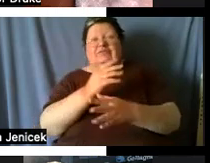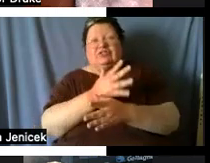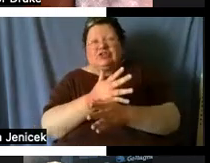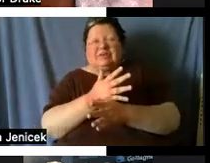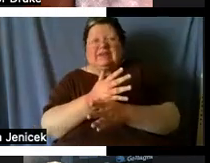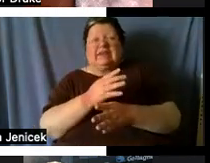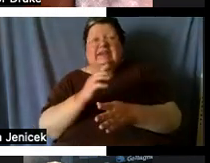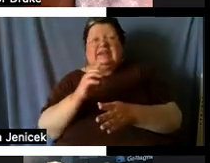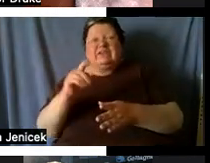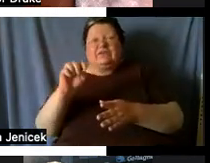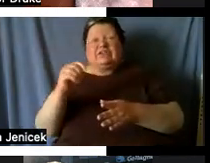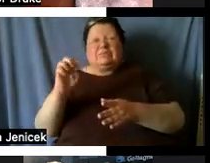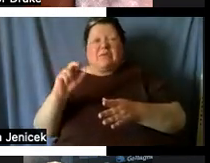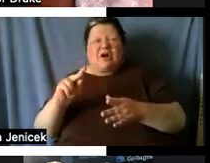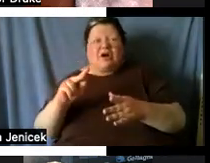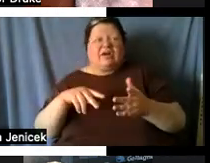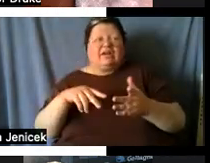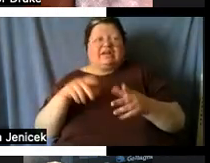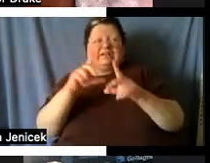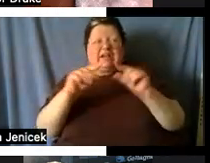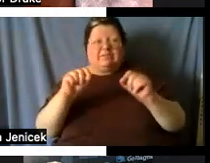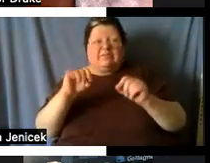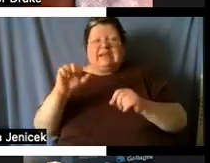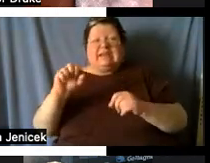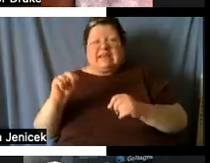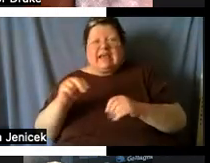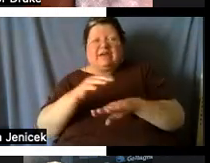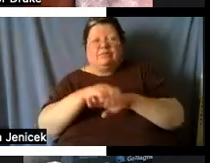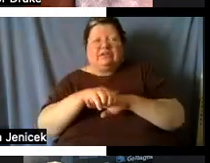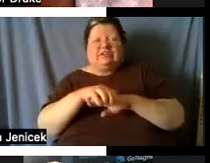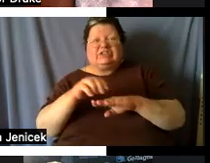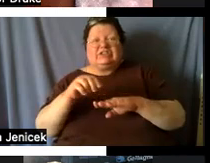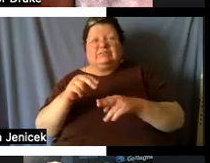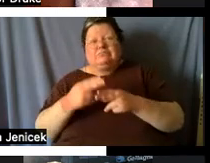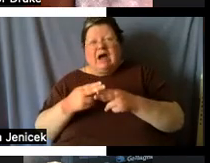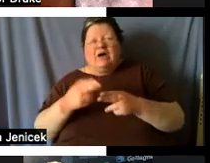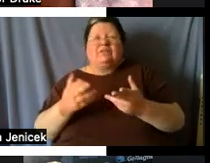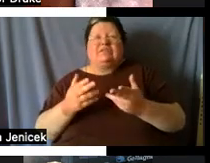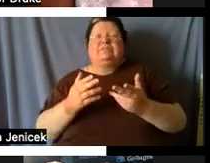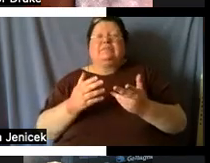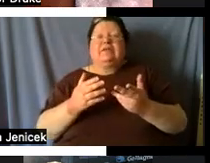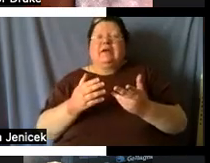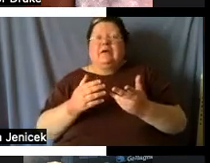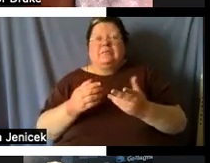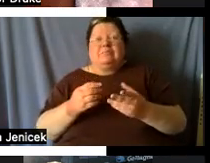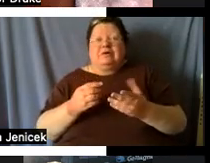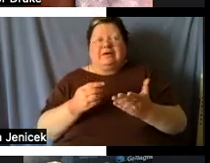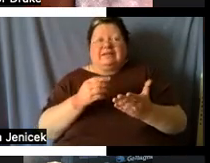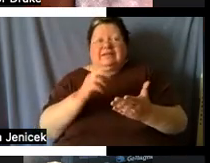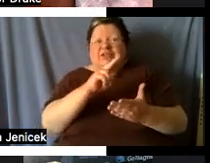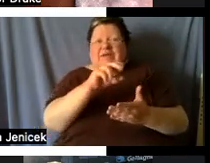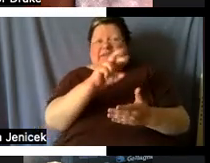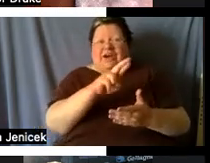francs, Japanese yen, British pounds, like that. Well, Soviet Union didn't have much of